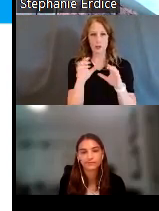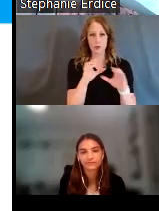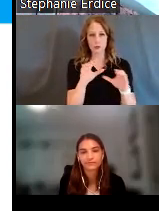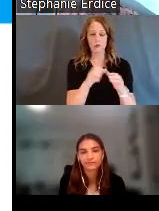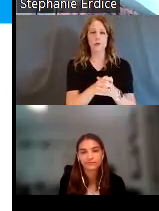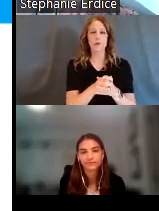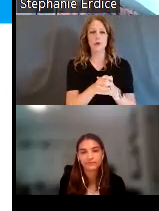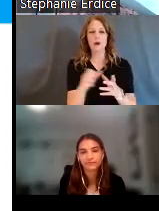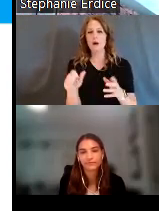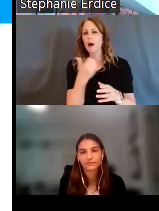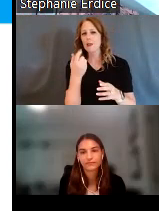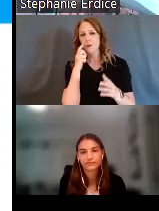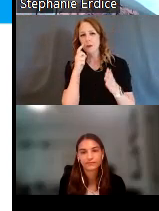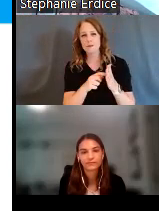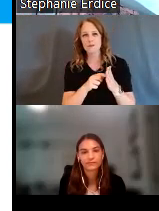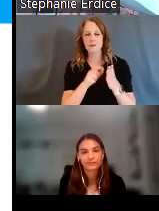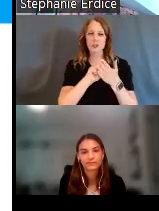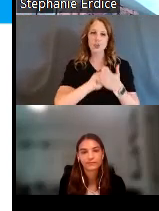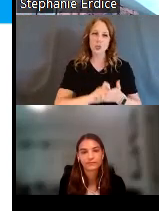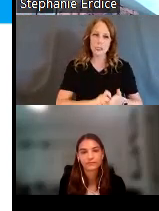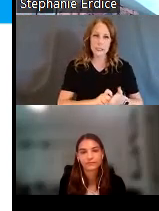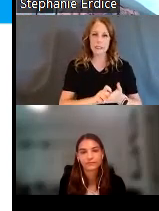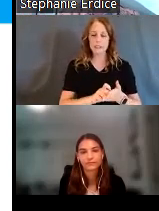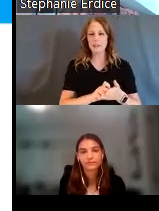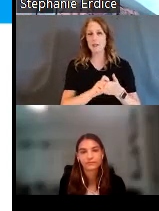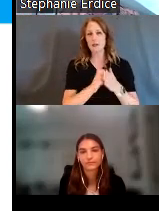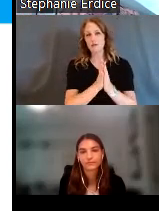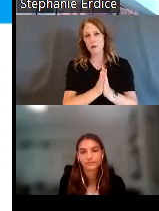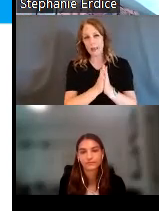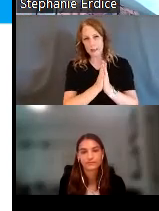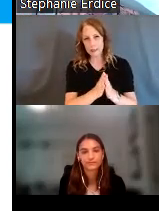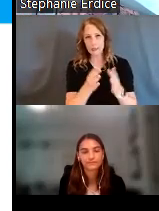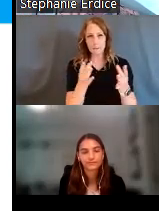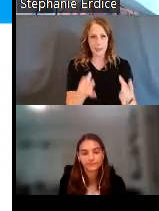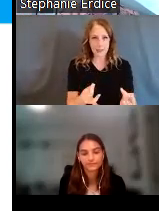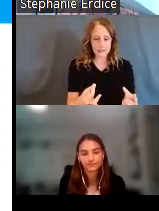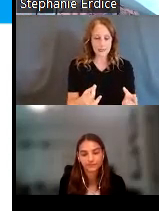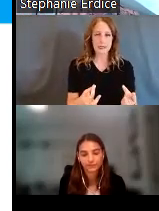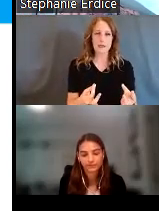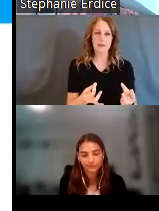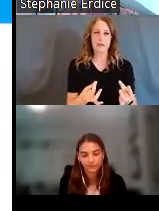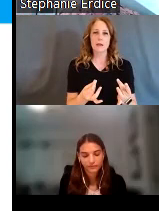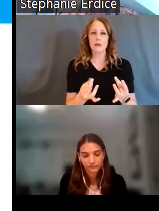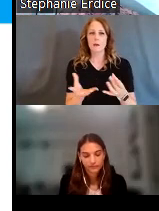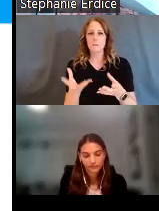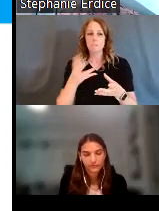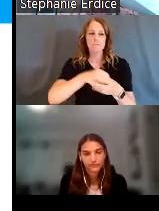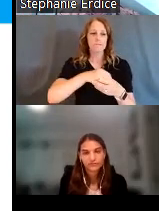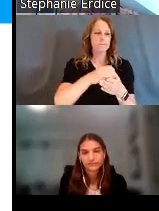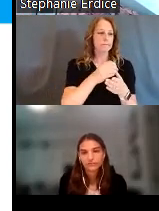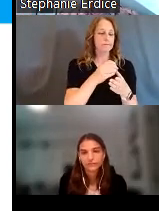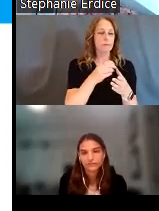things we see here sometimes are journaling, praying along with meditating, being part of a